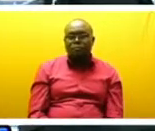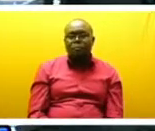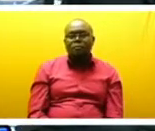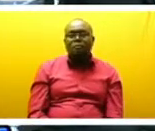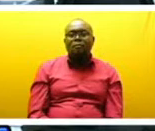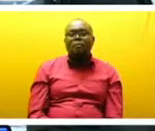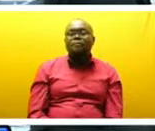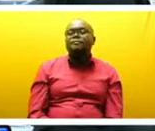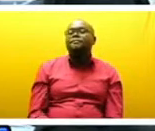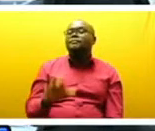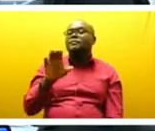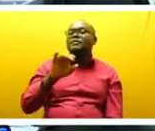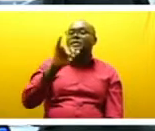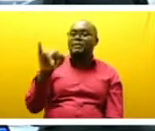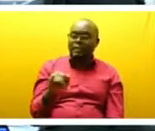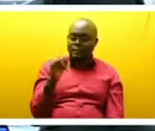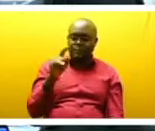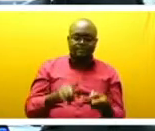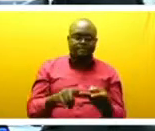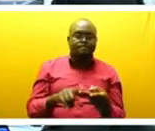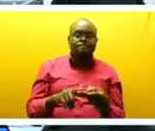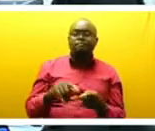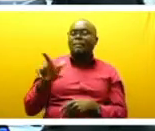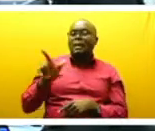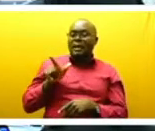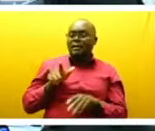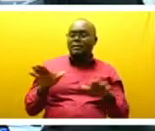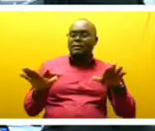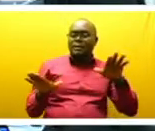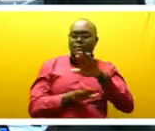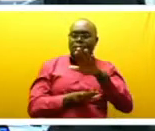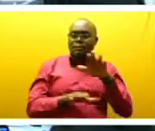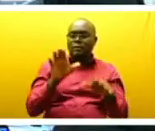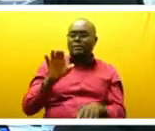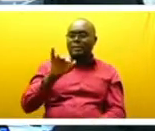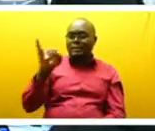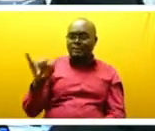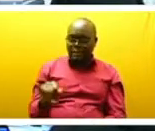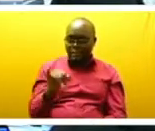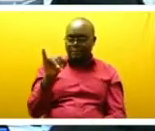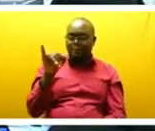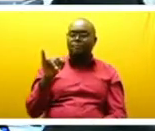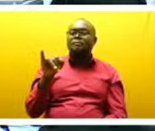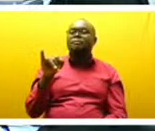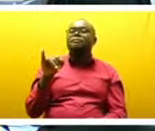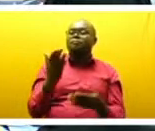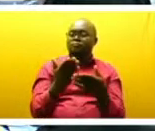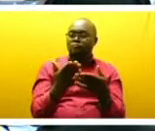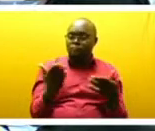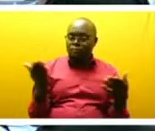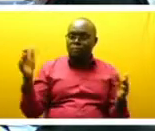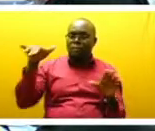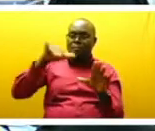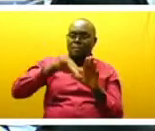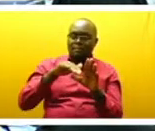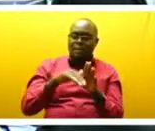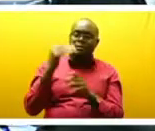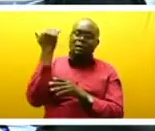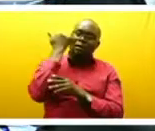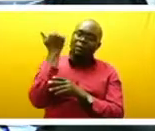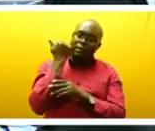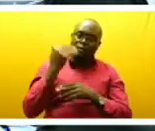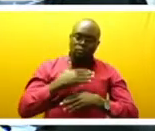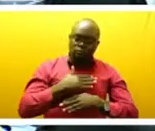Madam Chief Justice, Madam Lady Deputy Chief Justice, my lords, my ladies,